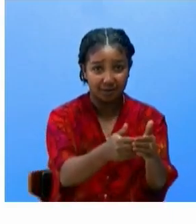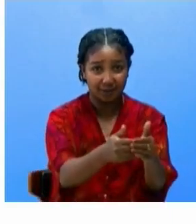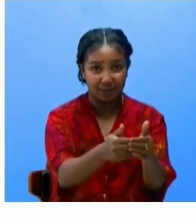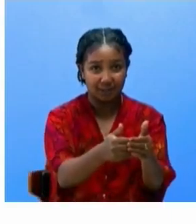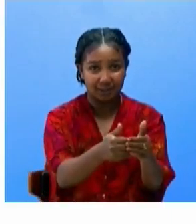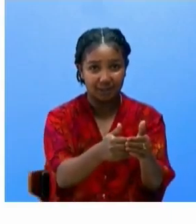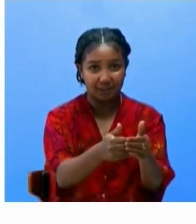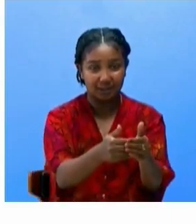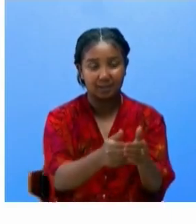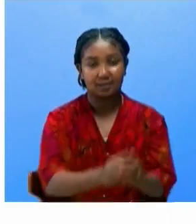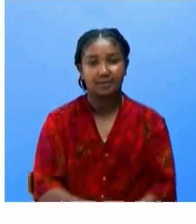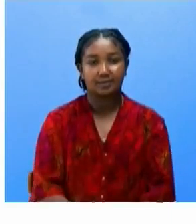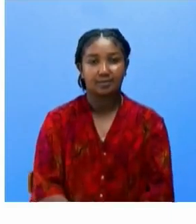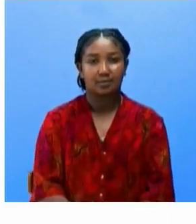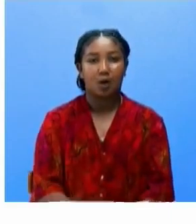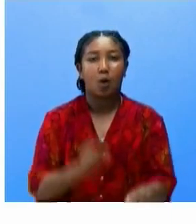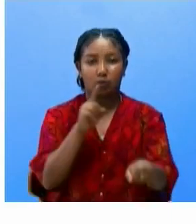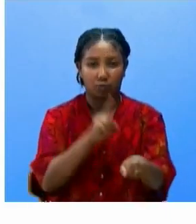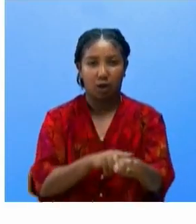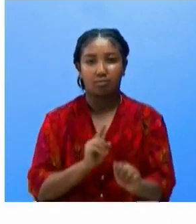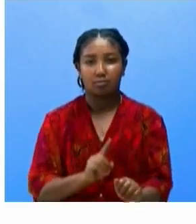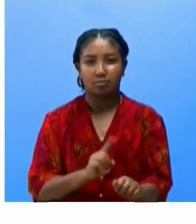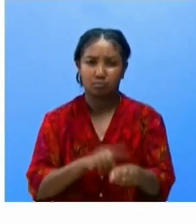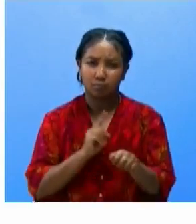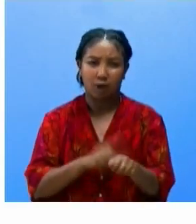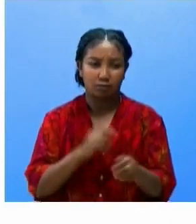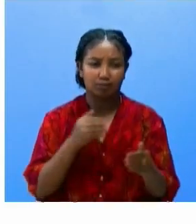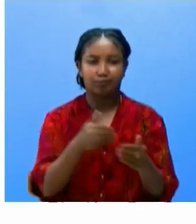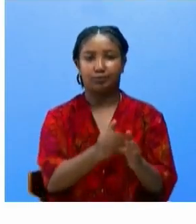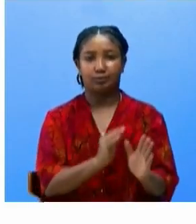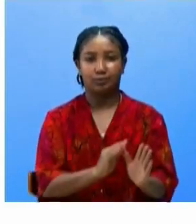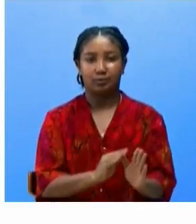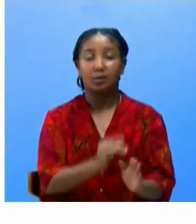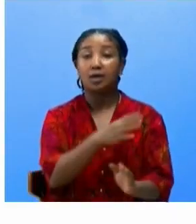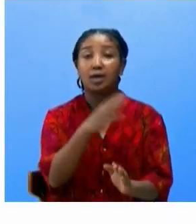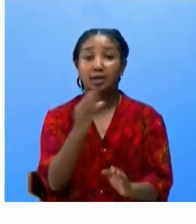Arrived on time